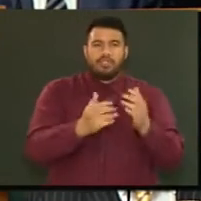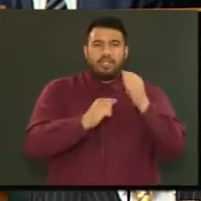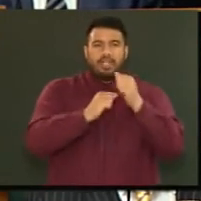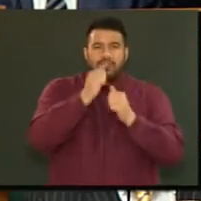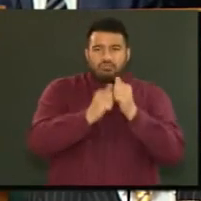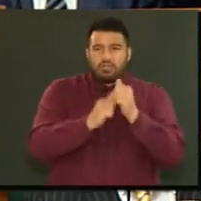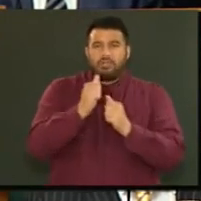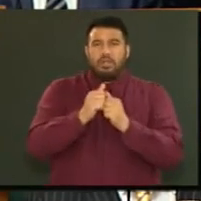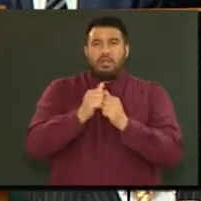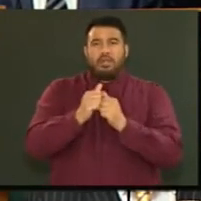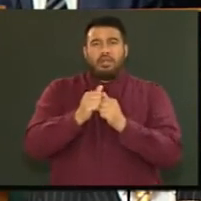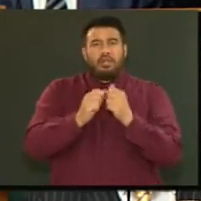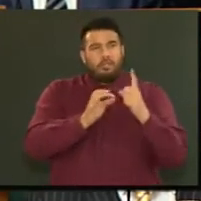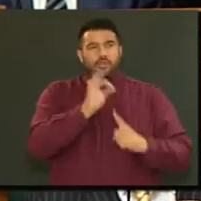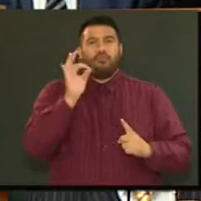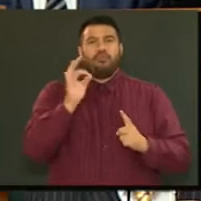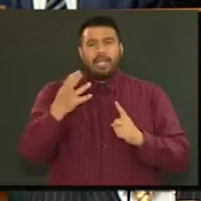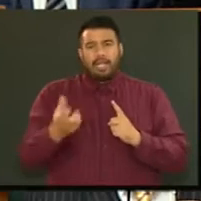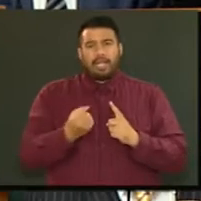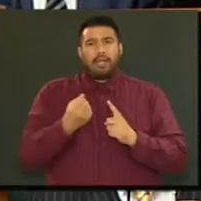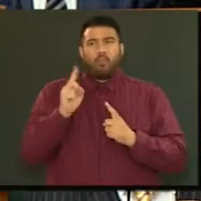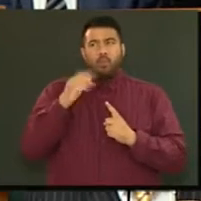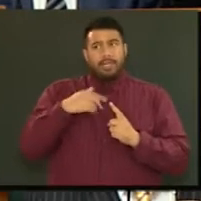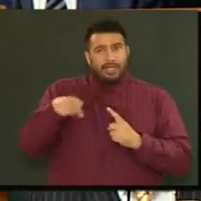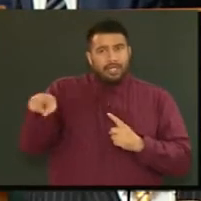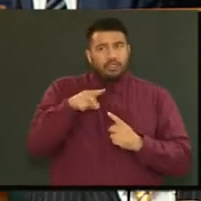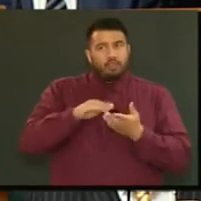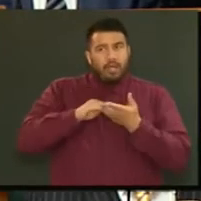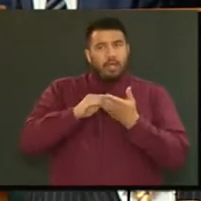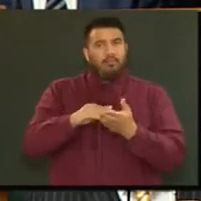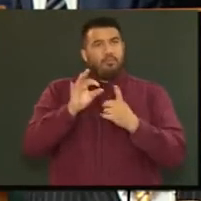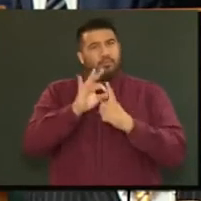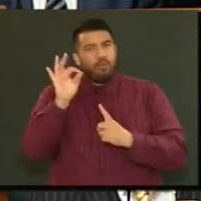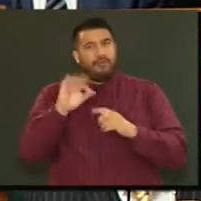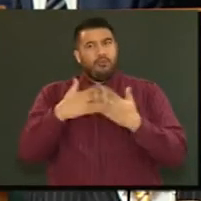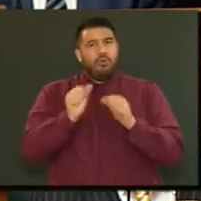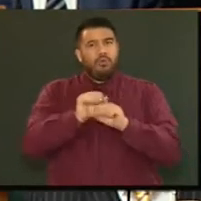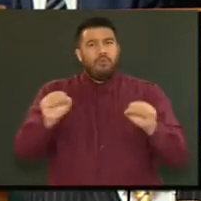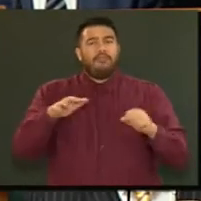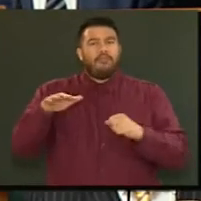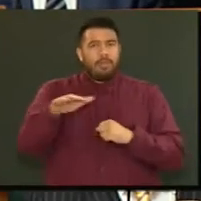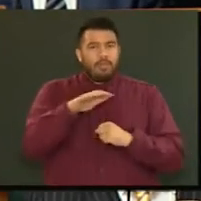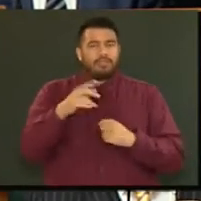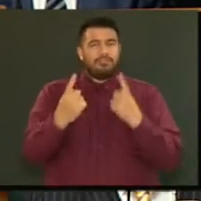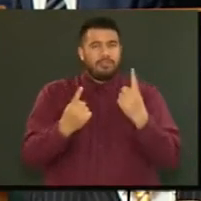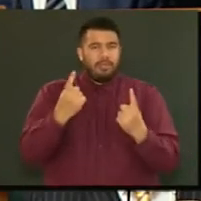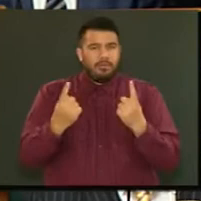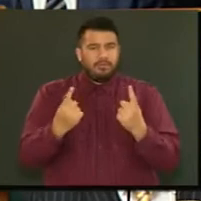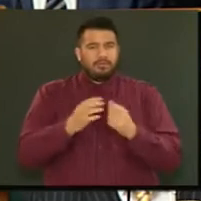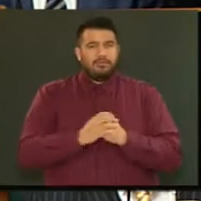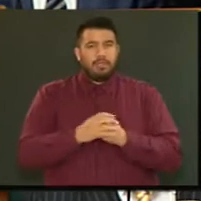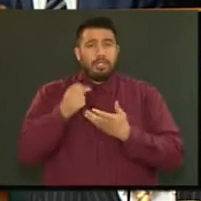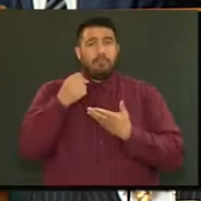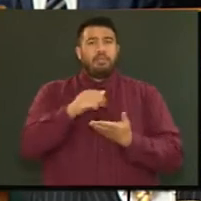the incomes that New Zealanders need to get ahead and provide for their families. This budget is about the opportunity we have to build